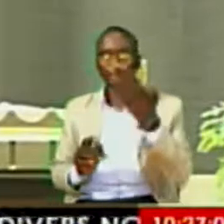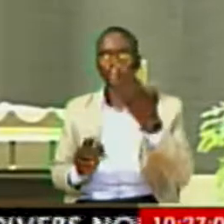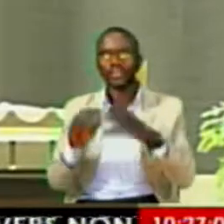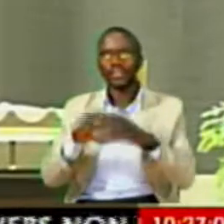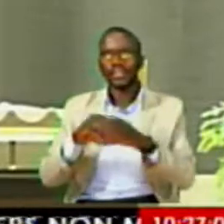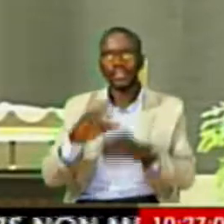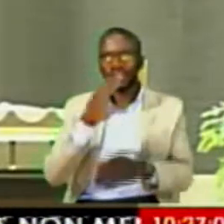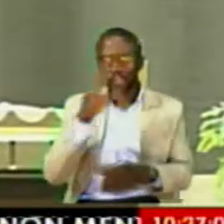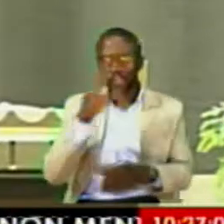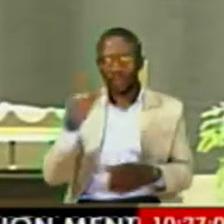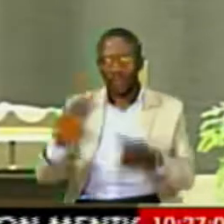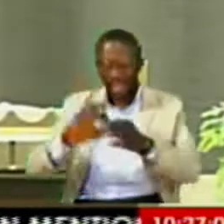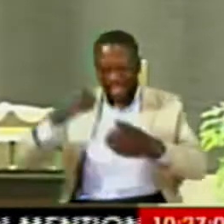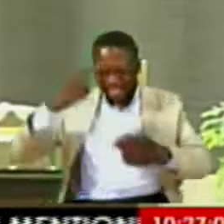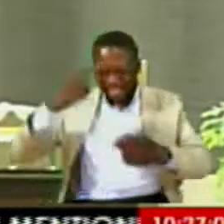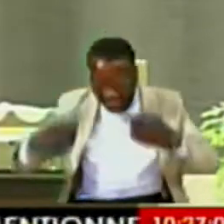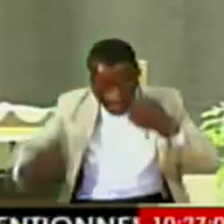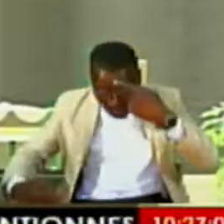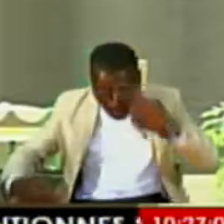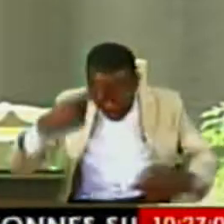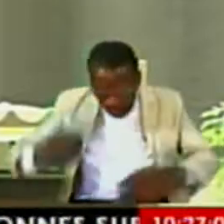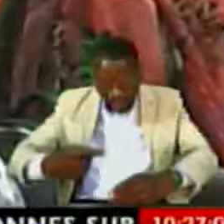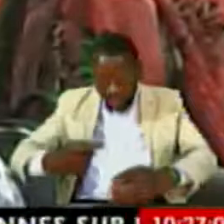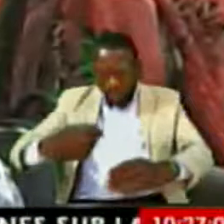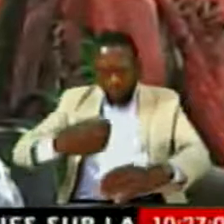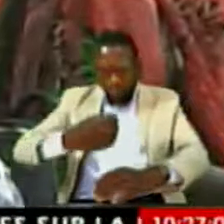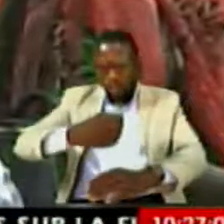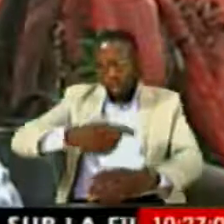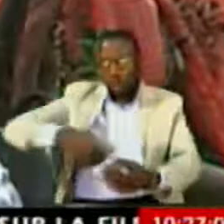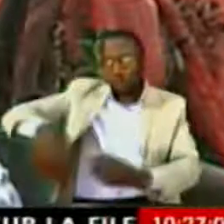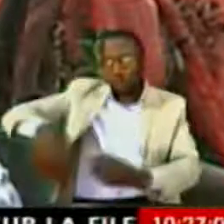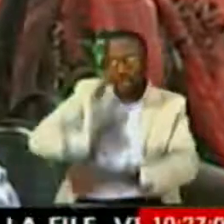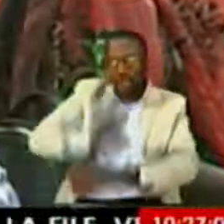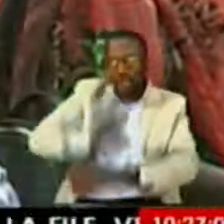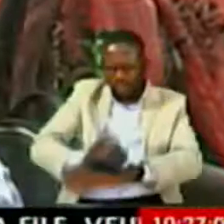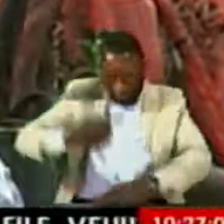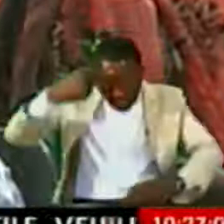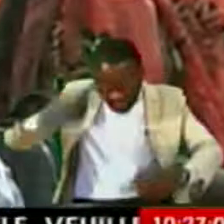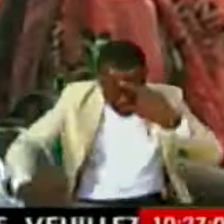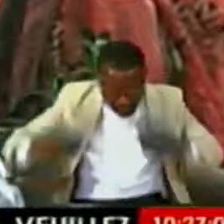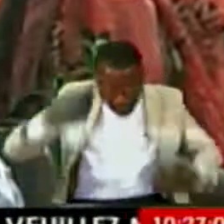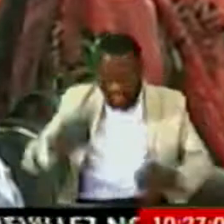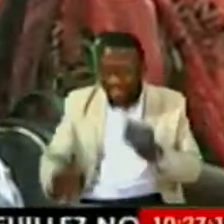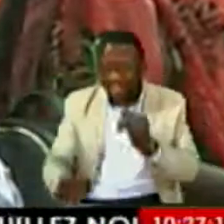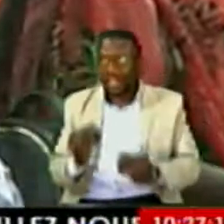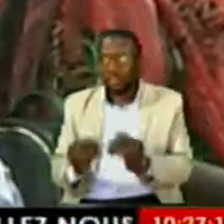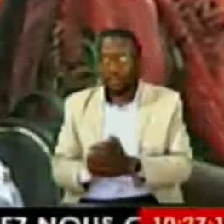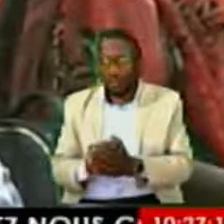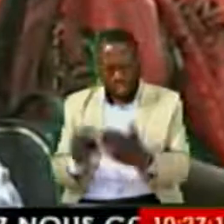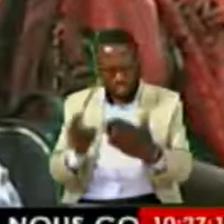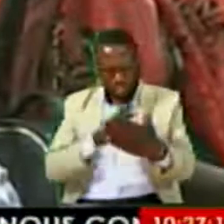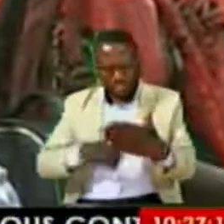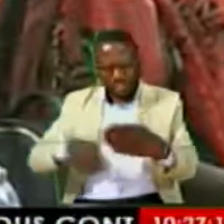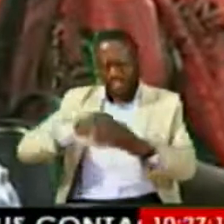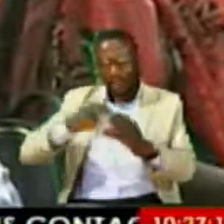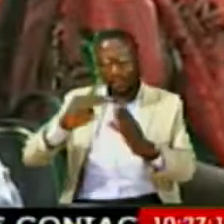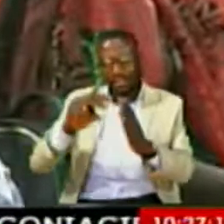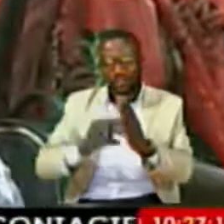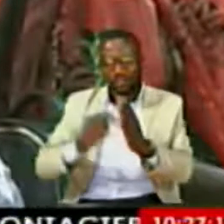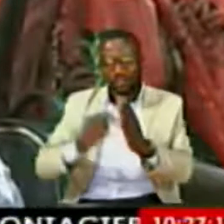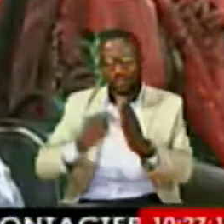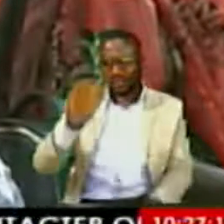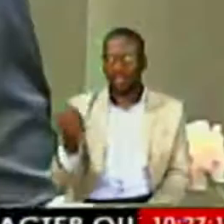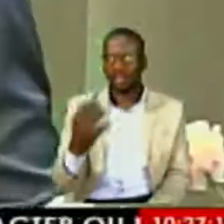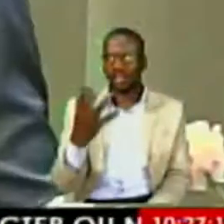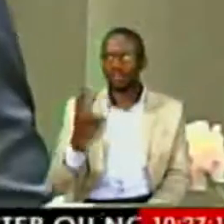Gethsemane. Do you know that when Jesus was in the farm, si vous lisez Matthieu 14, if you read Matthew 14, verset 36,